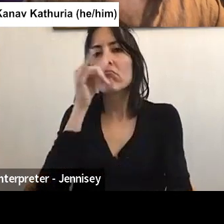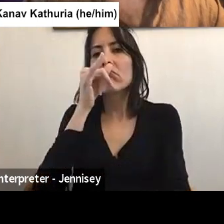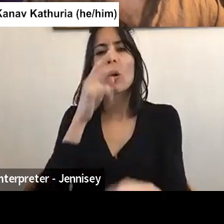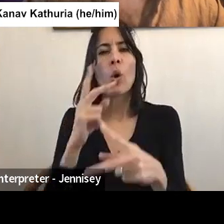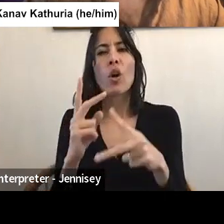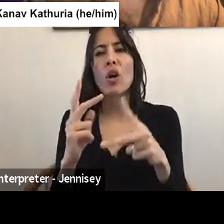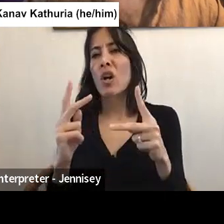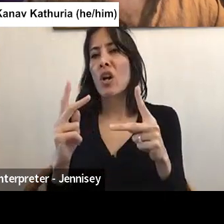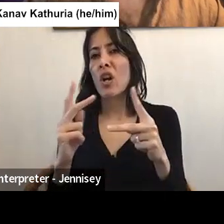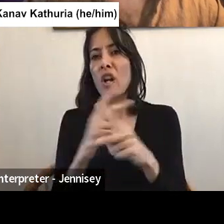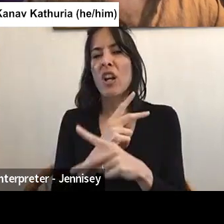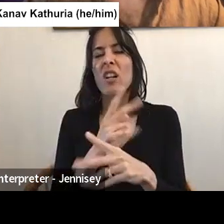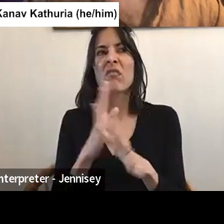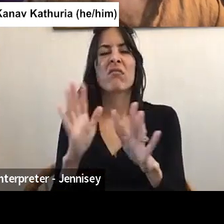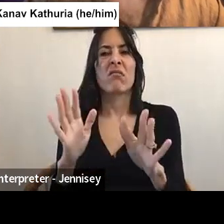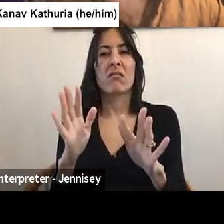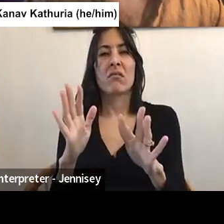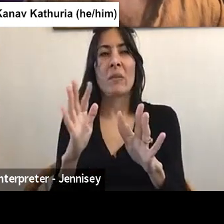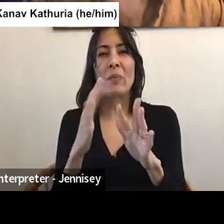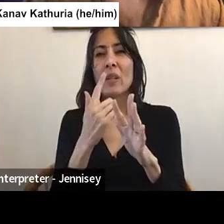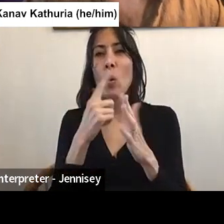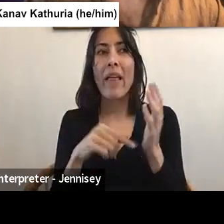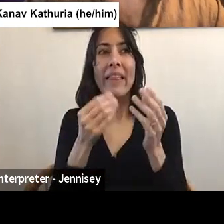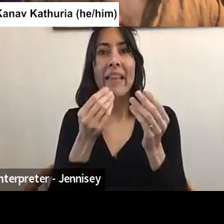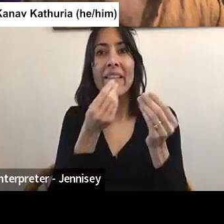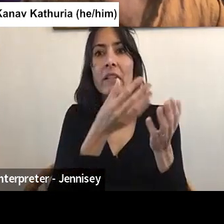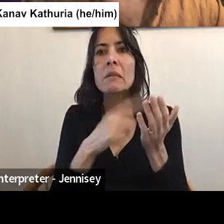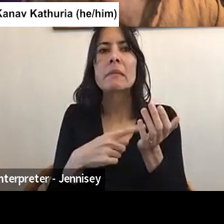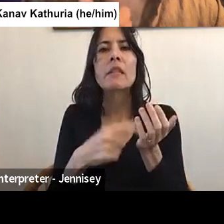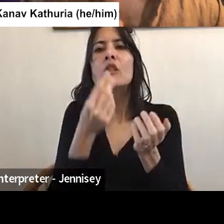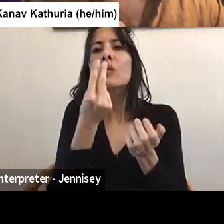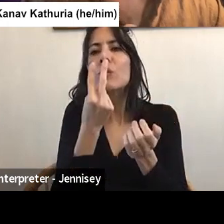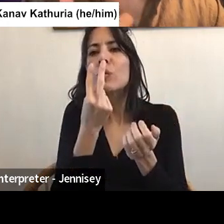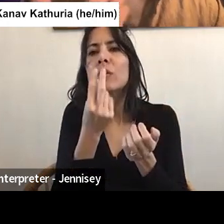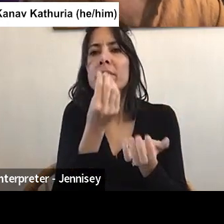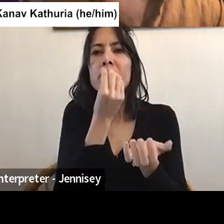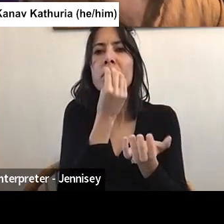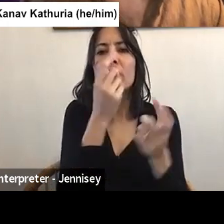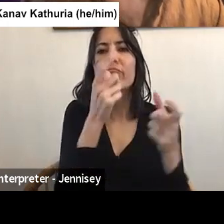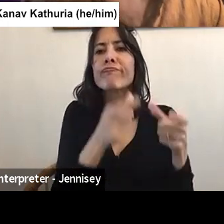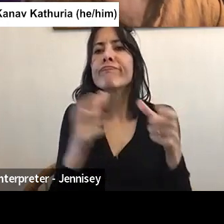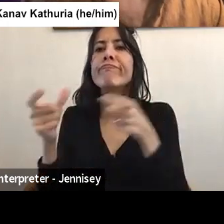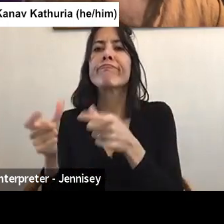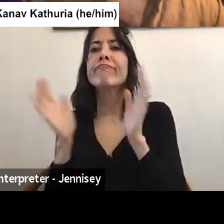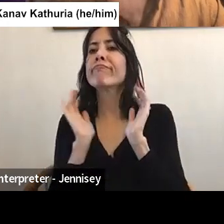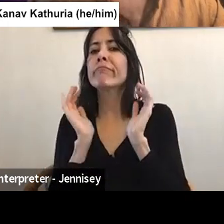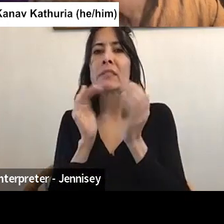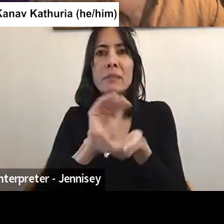know, people were being fed barely two times a day, tiny portions, cold food delivered to their